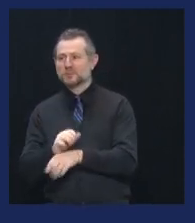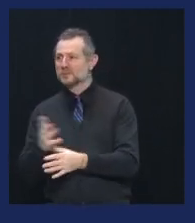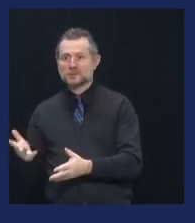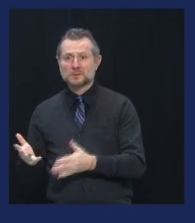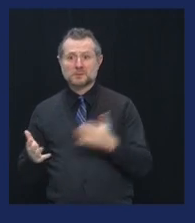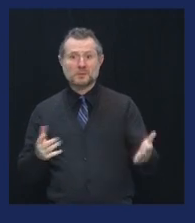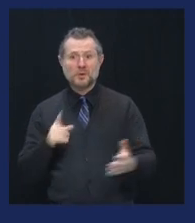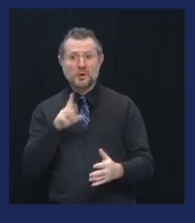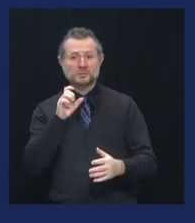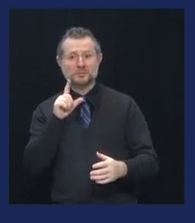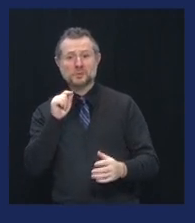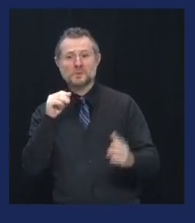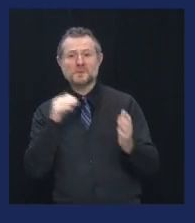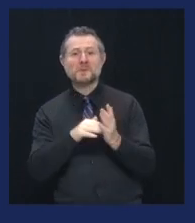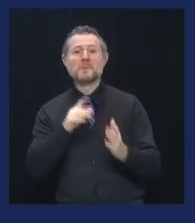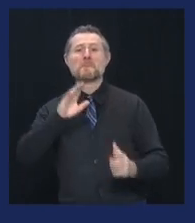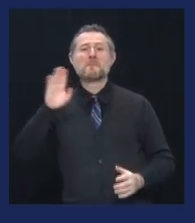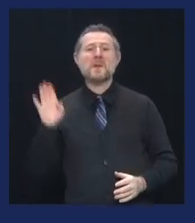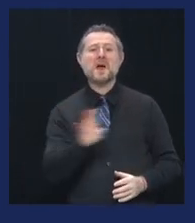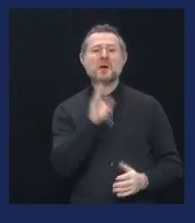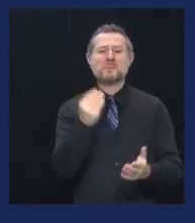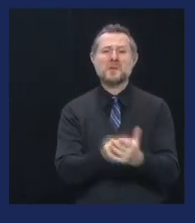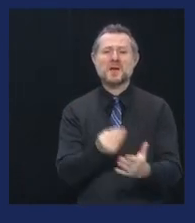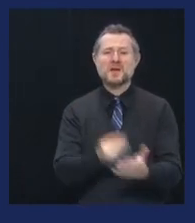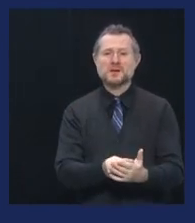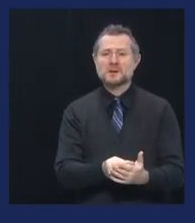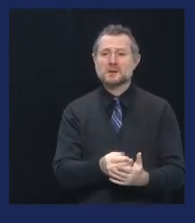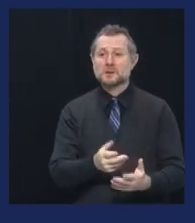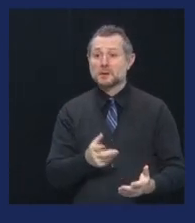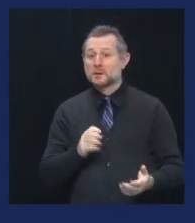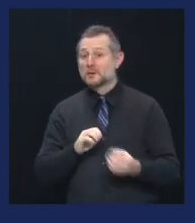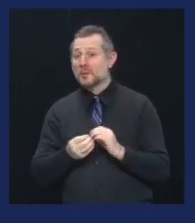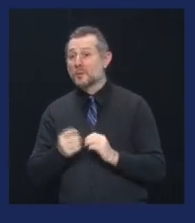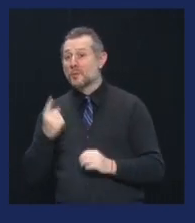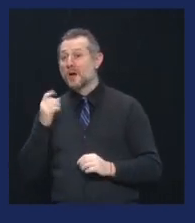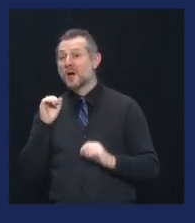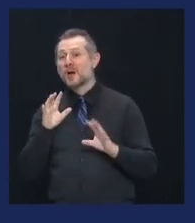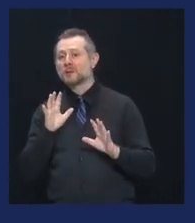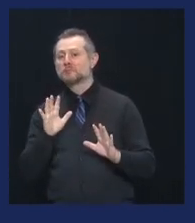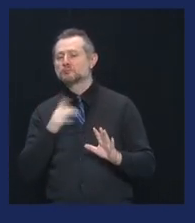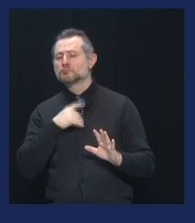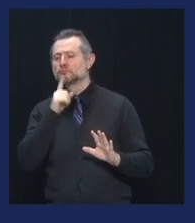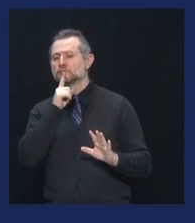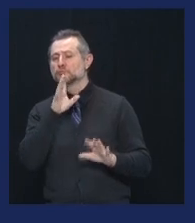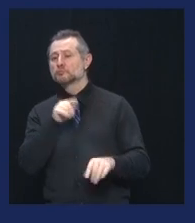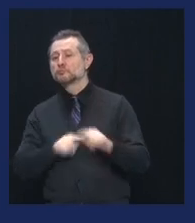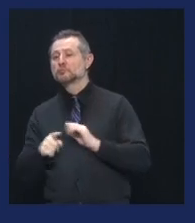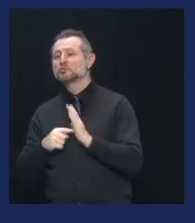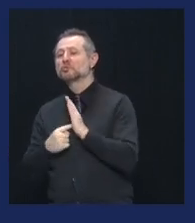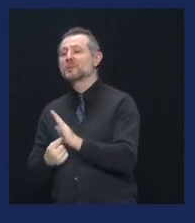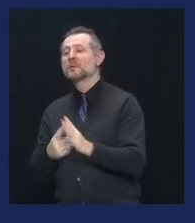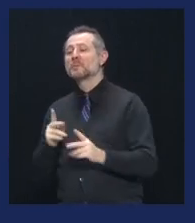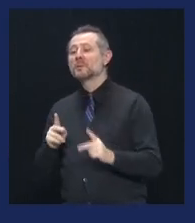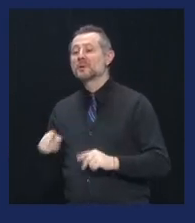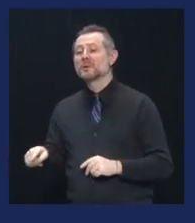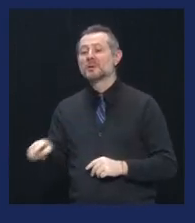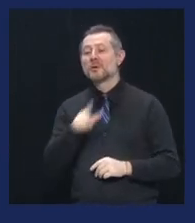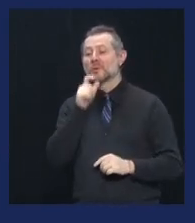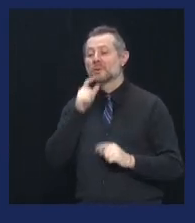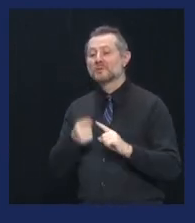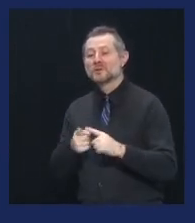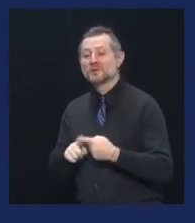output. But these are not just statistics. They are our friends and our neighbors. These artists are part